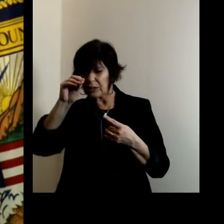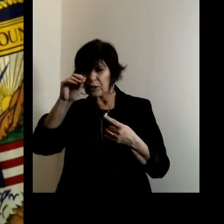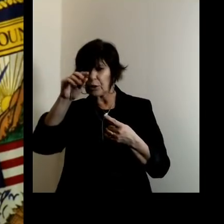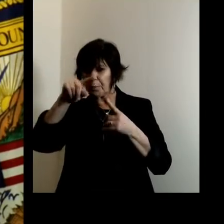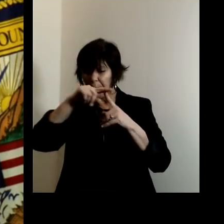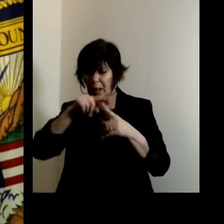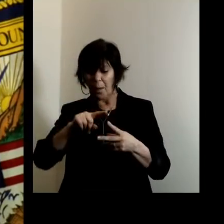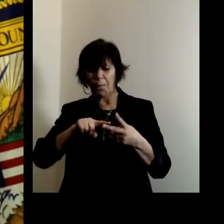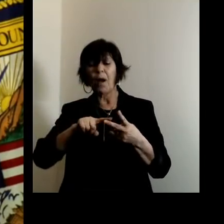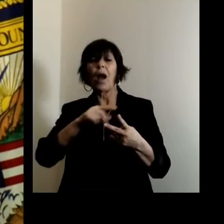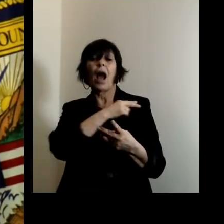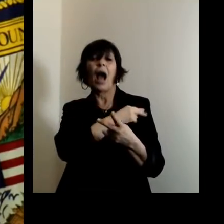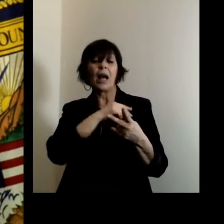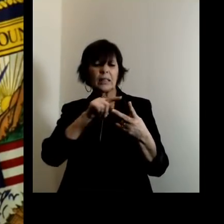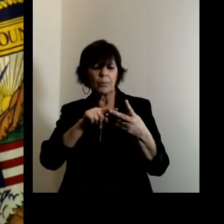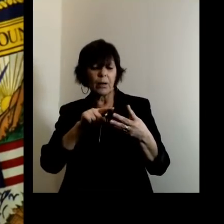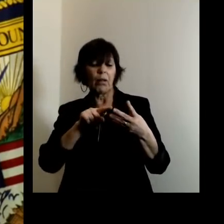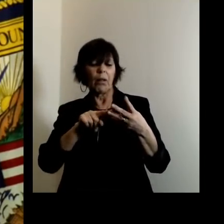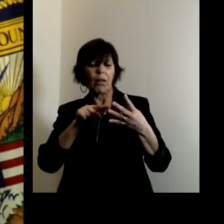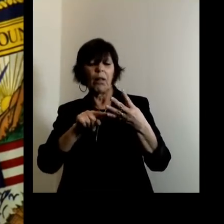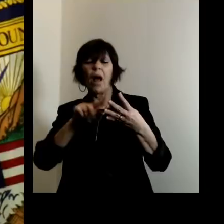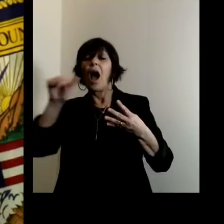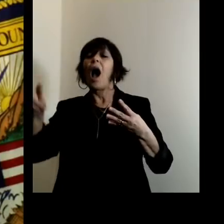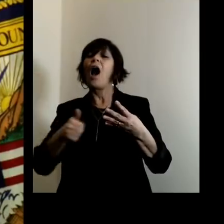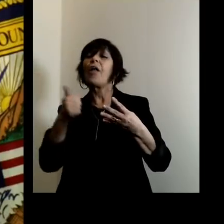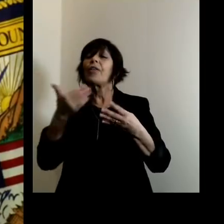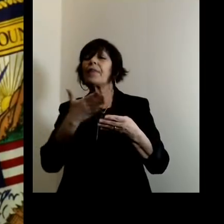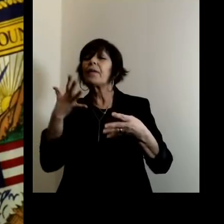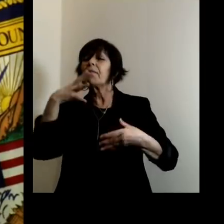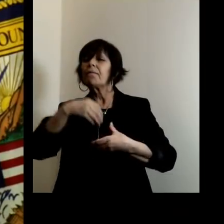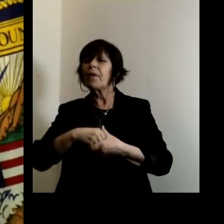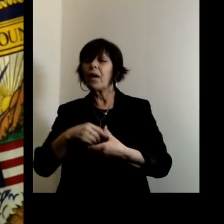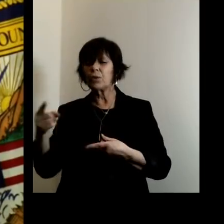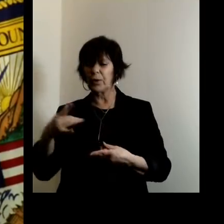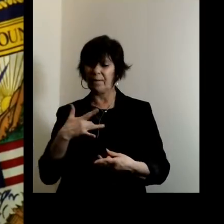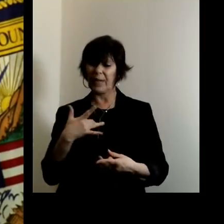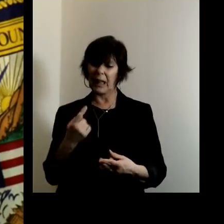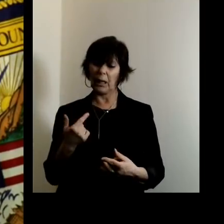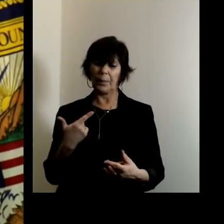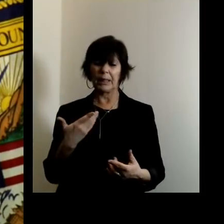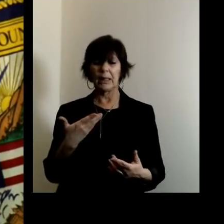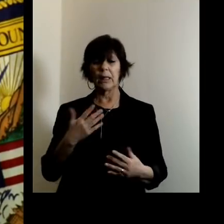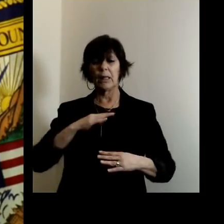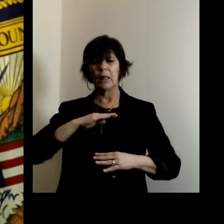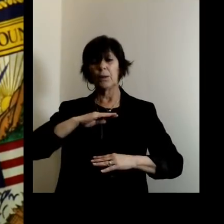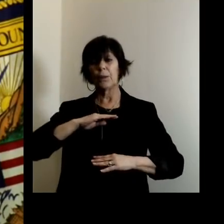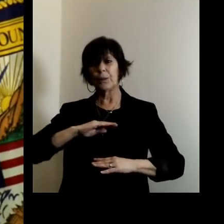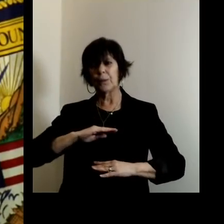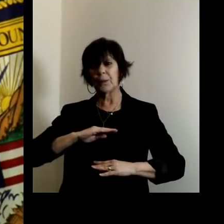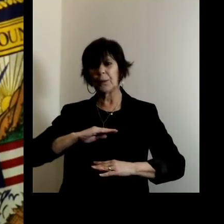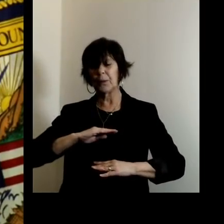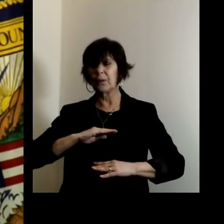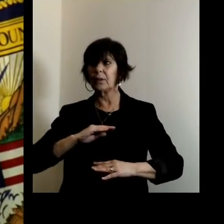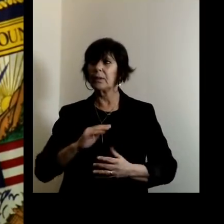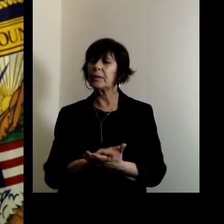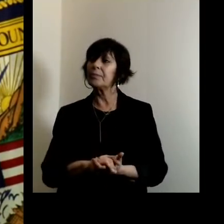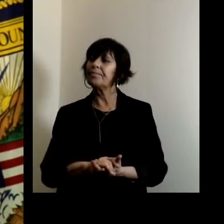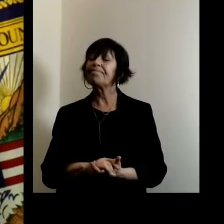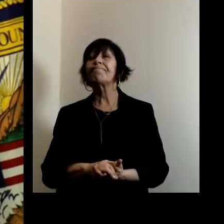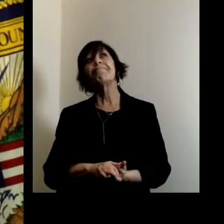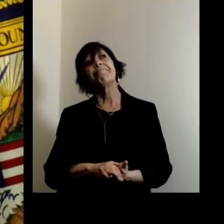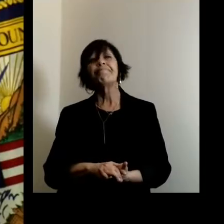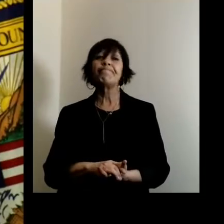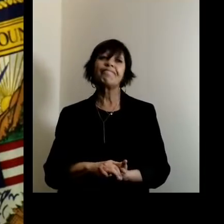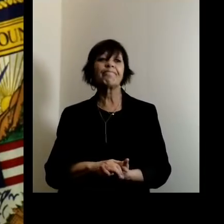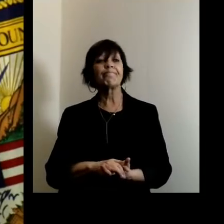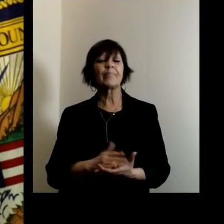feel like there's more breathing room for this community and for businesses, that there might not be an eventual shutdown coming in the near future? Well, it's in our